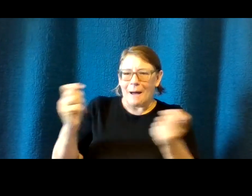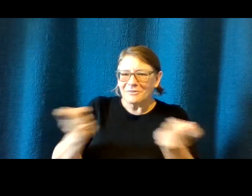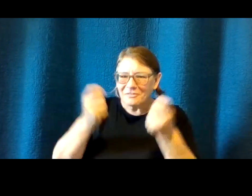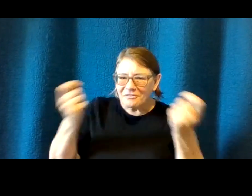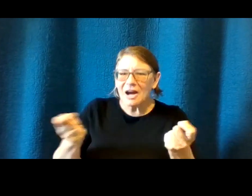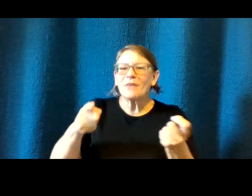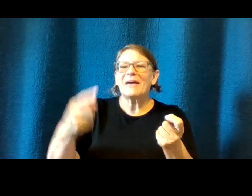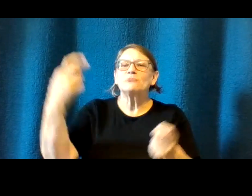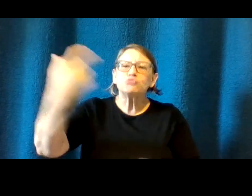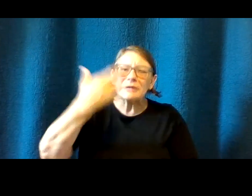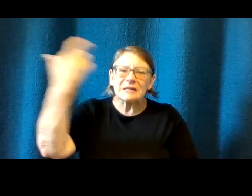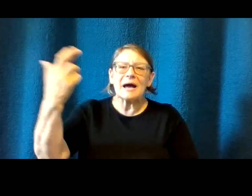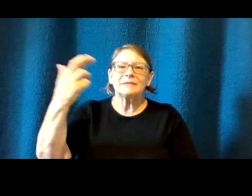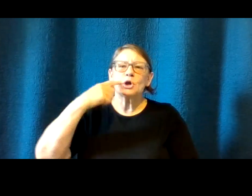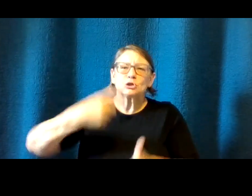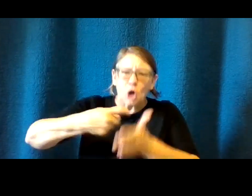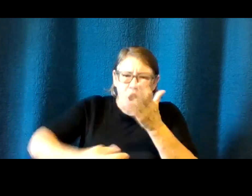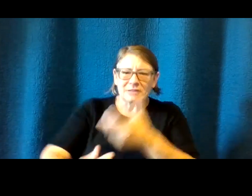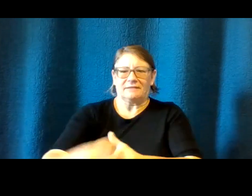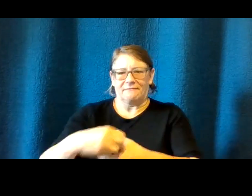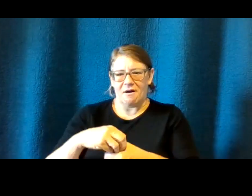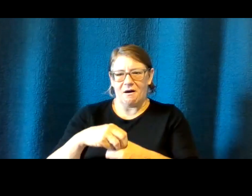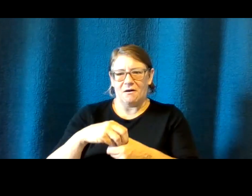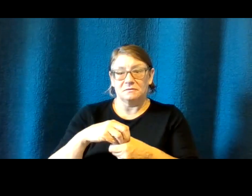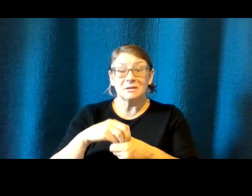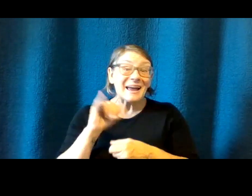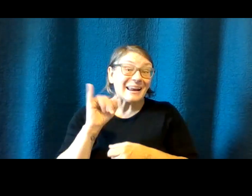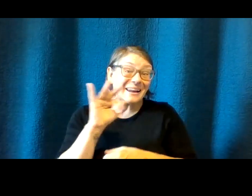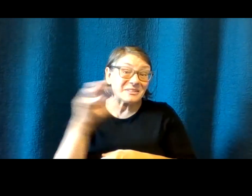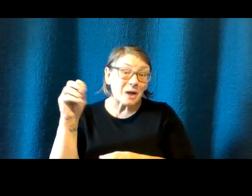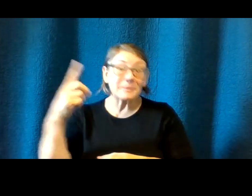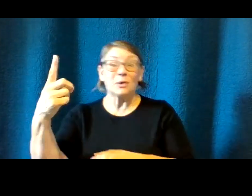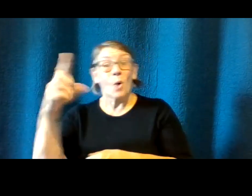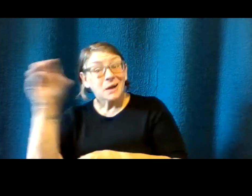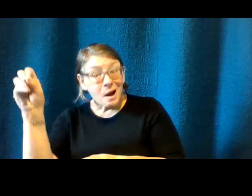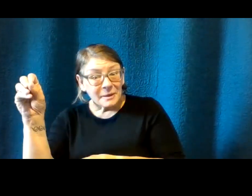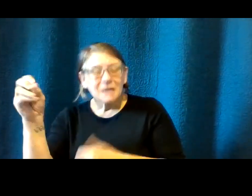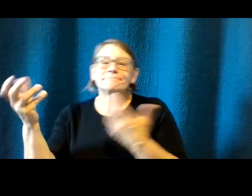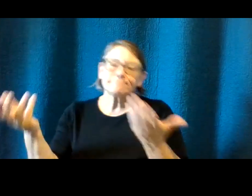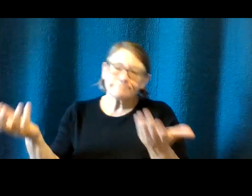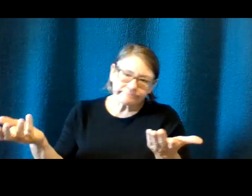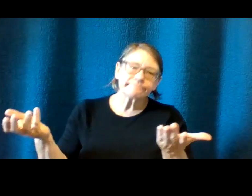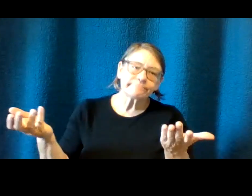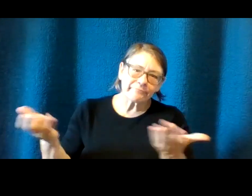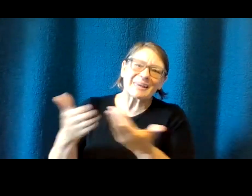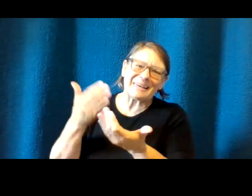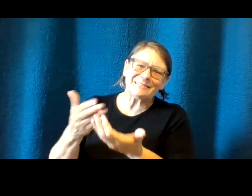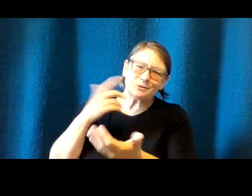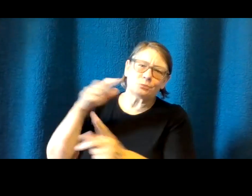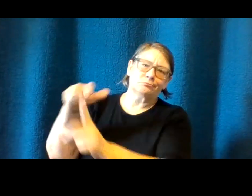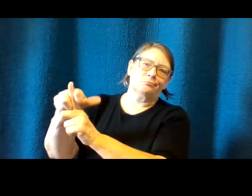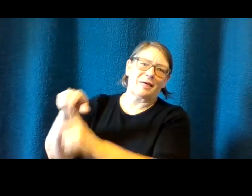a cost in it. And again, if it is one company, then that's something that